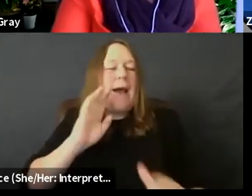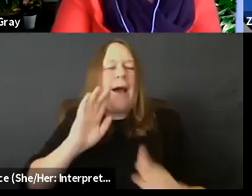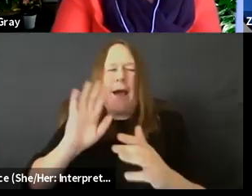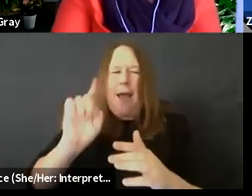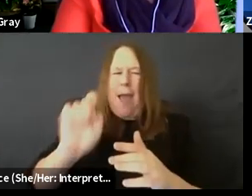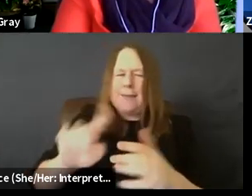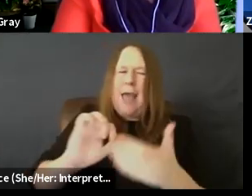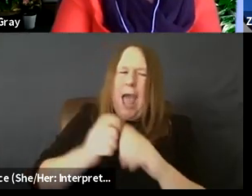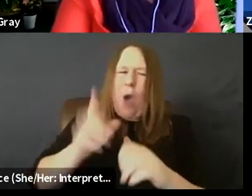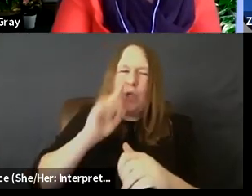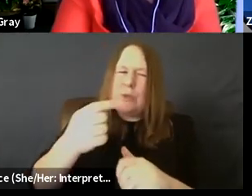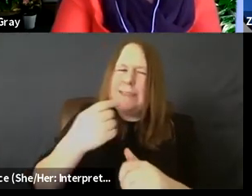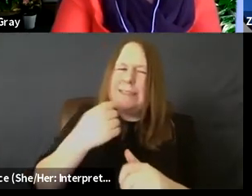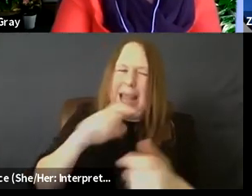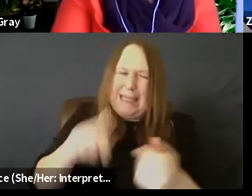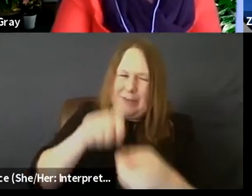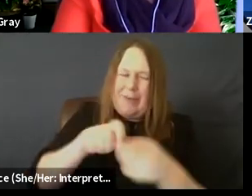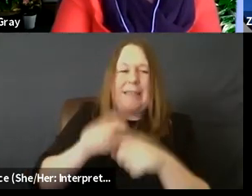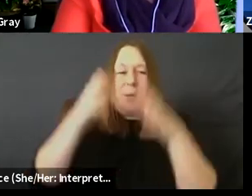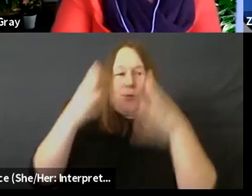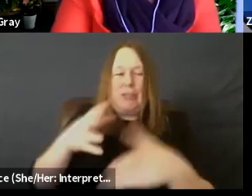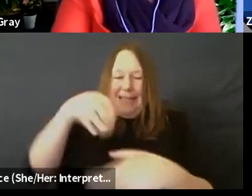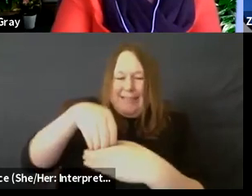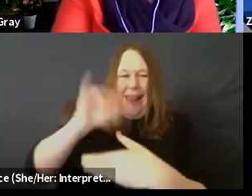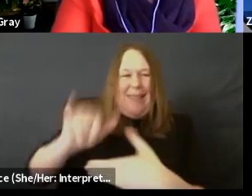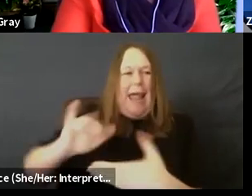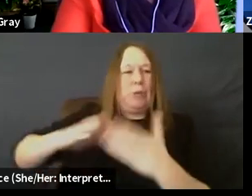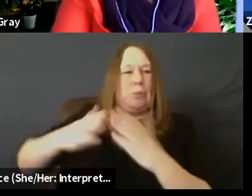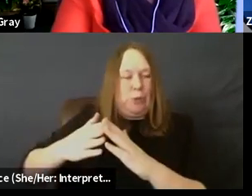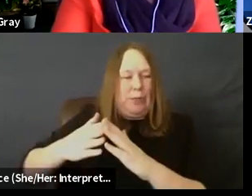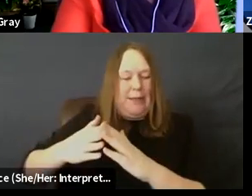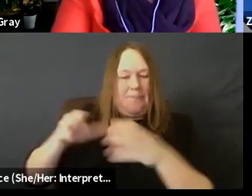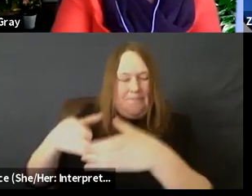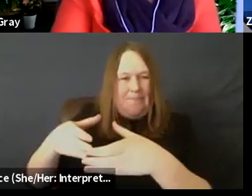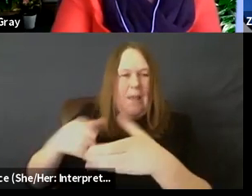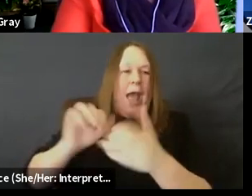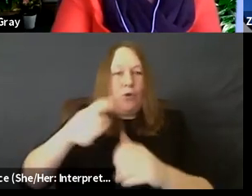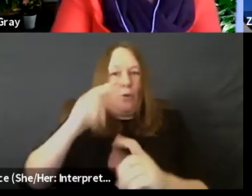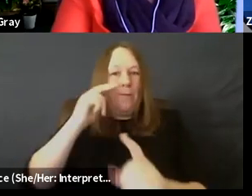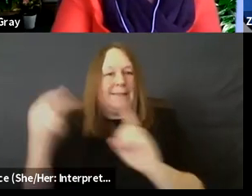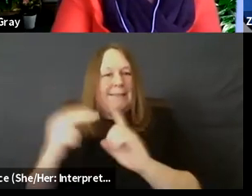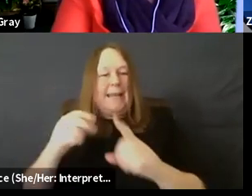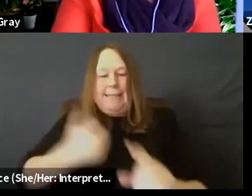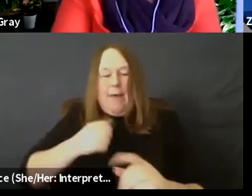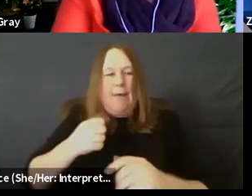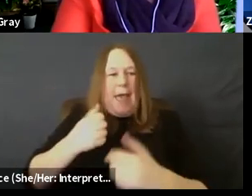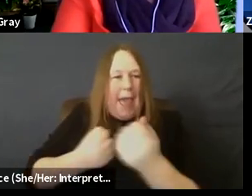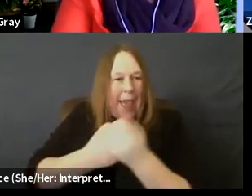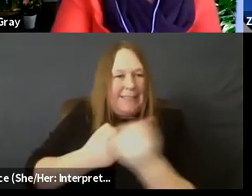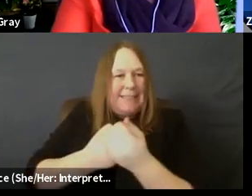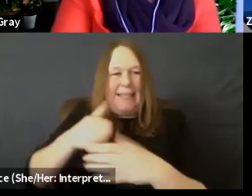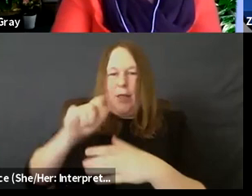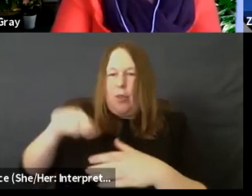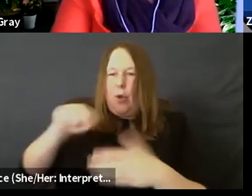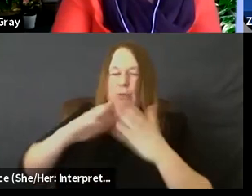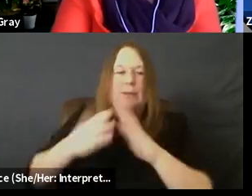would you say, in particular, as a person within that community, that how you have seen self-advocacy within those communities